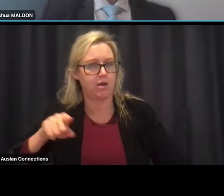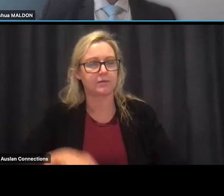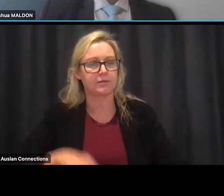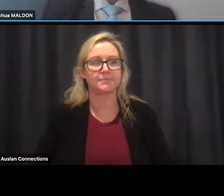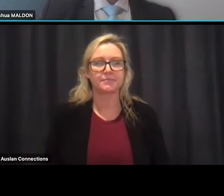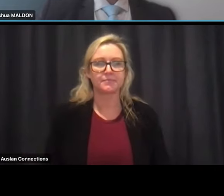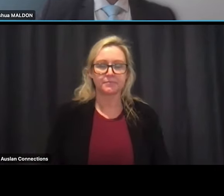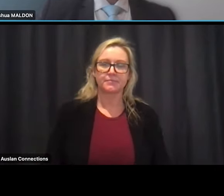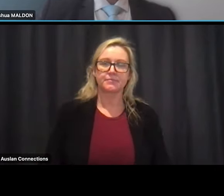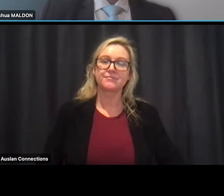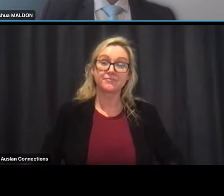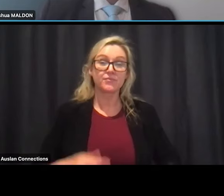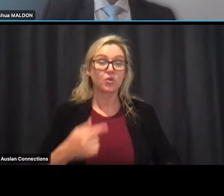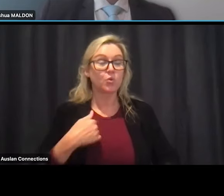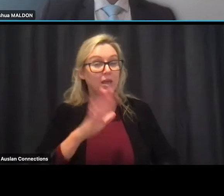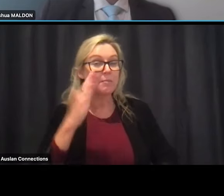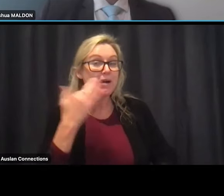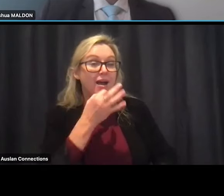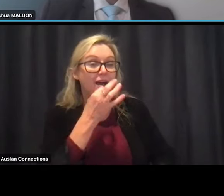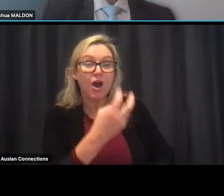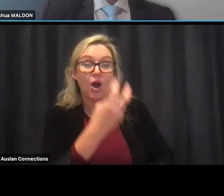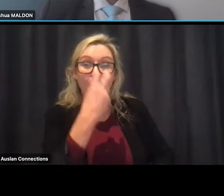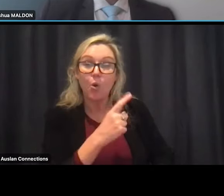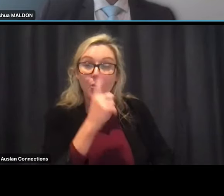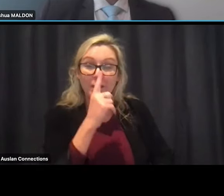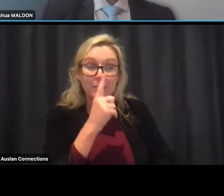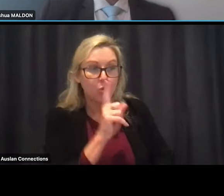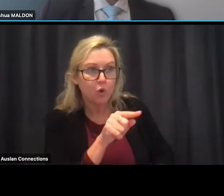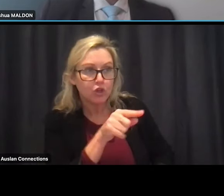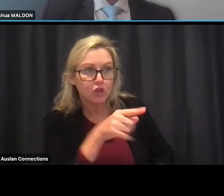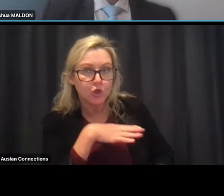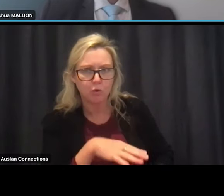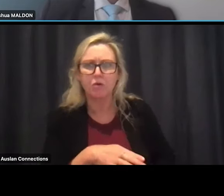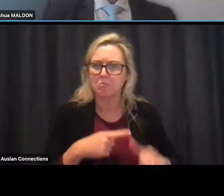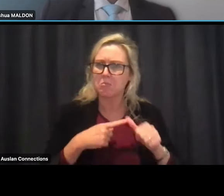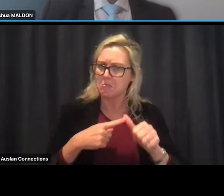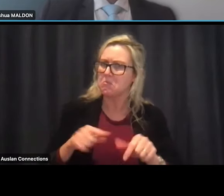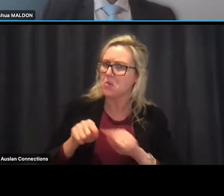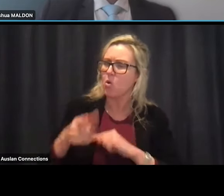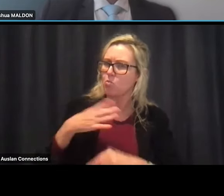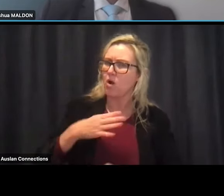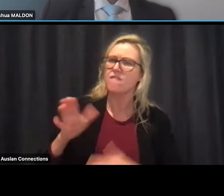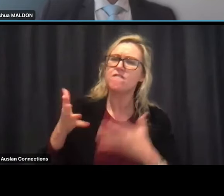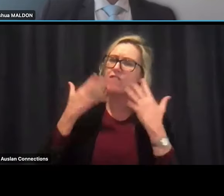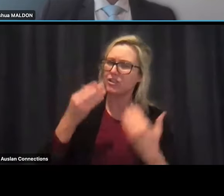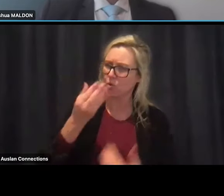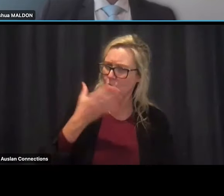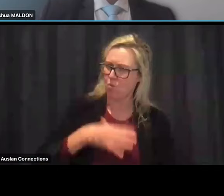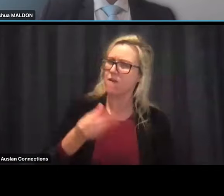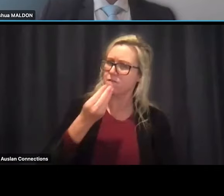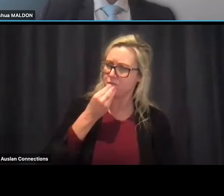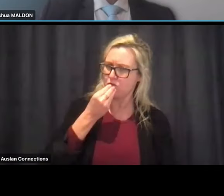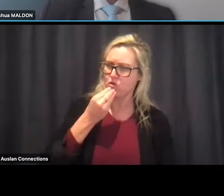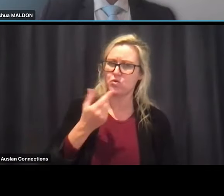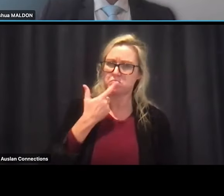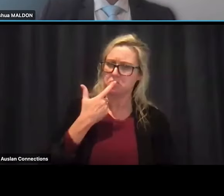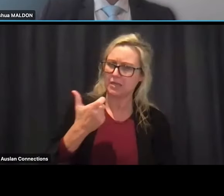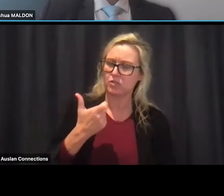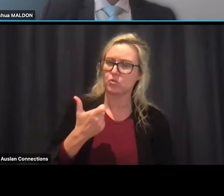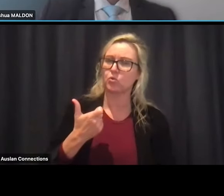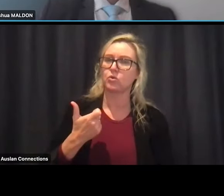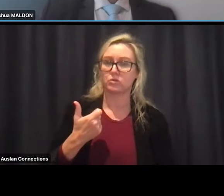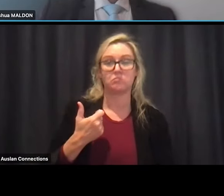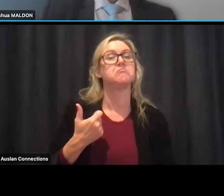older Australians that they want to be informed about the use of fresh and pre-prepared or processed food in residential aged care and selecting a residential aged